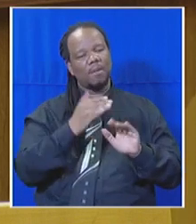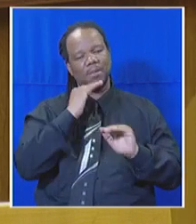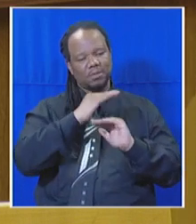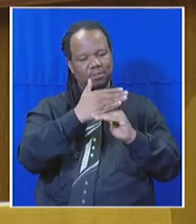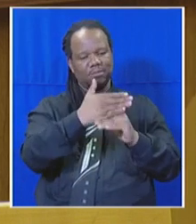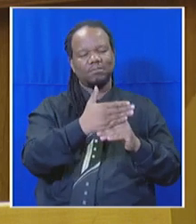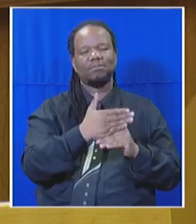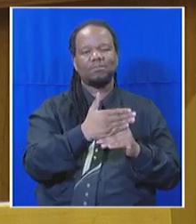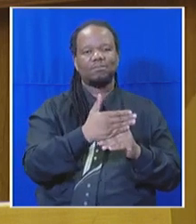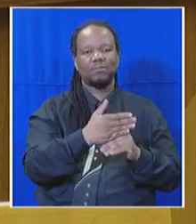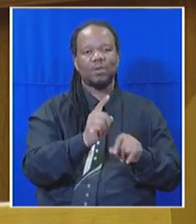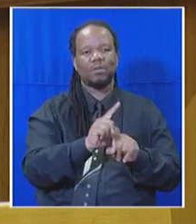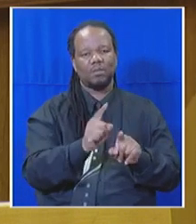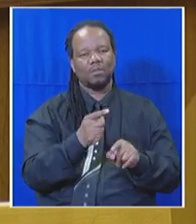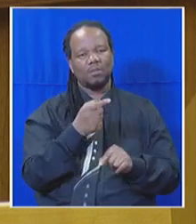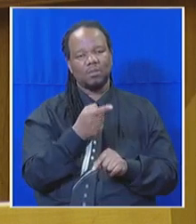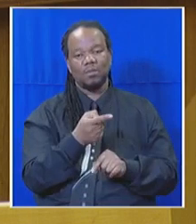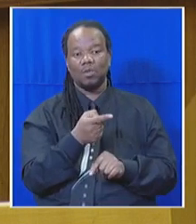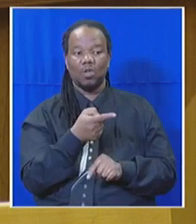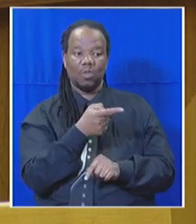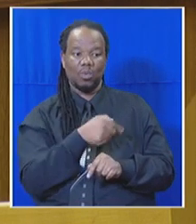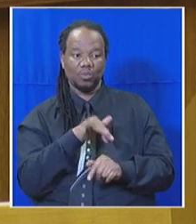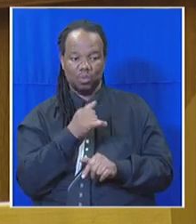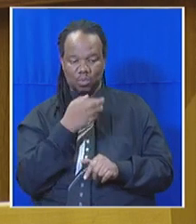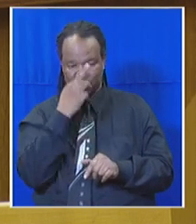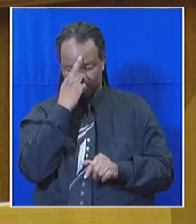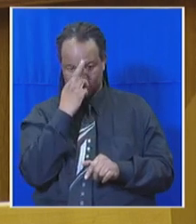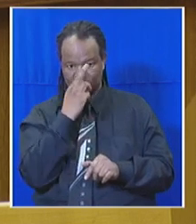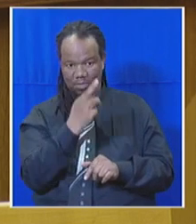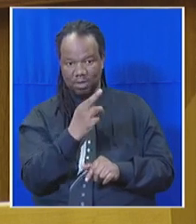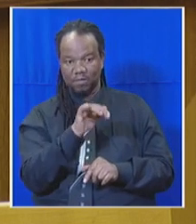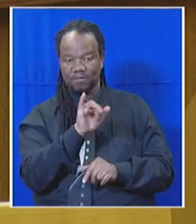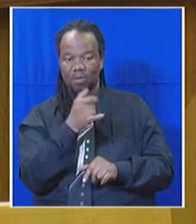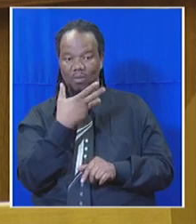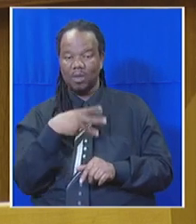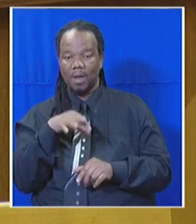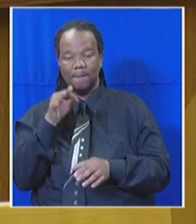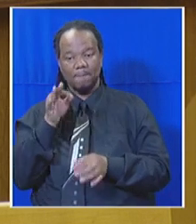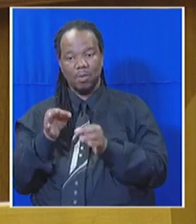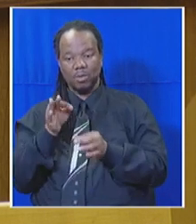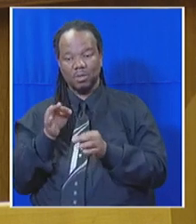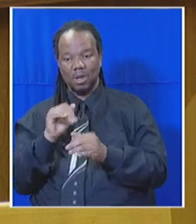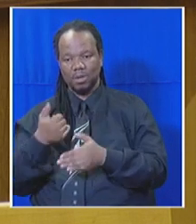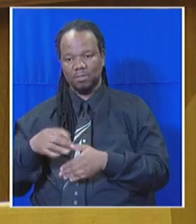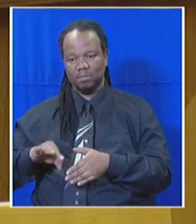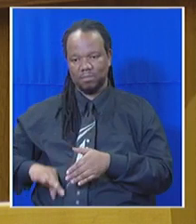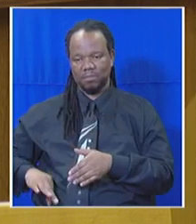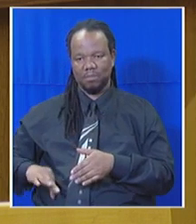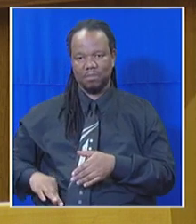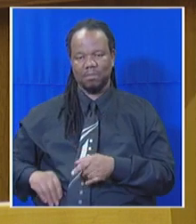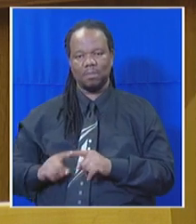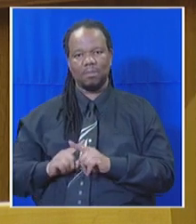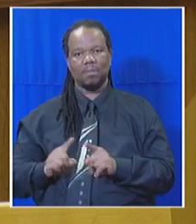those elements who would seek to undermine it for short-term political gains. Regarding the